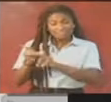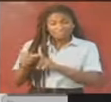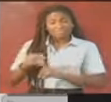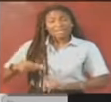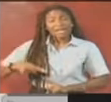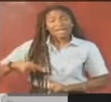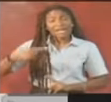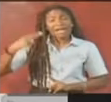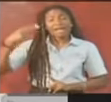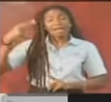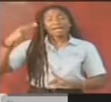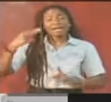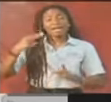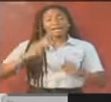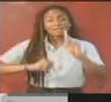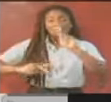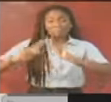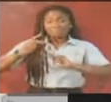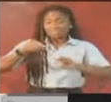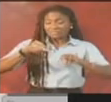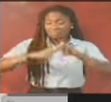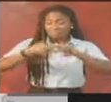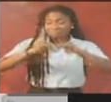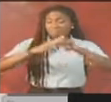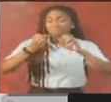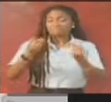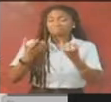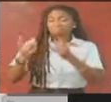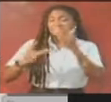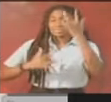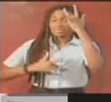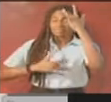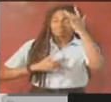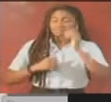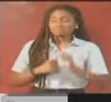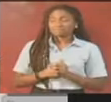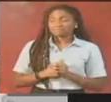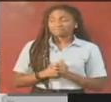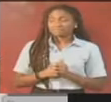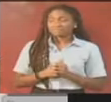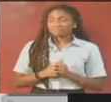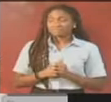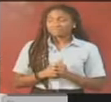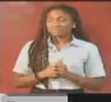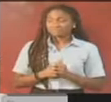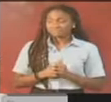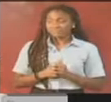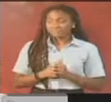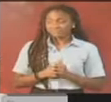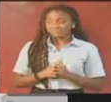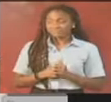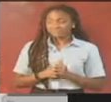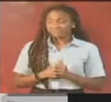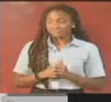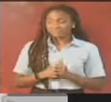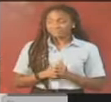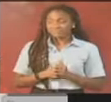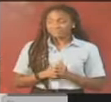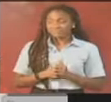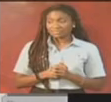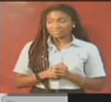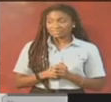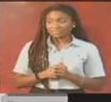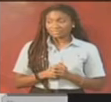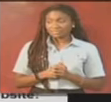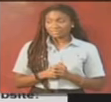high densities of cases. That brings me to the end of the map components of today's presentation, but I